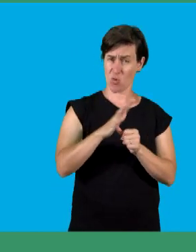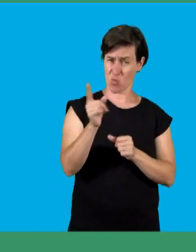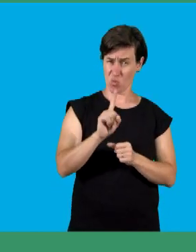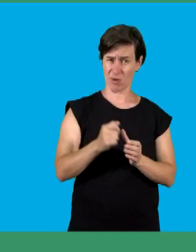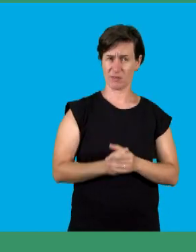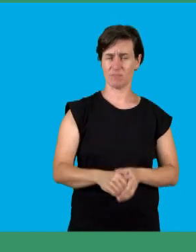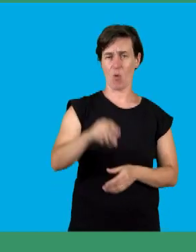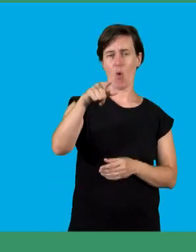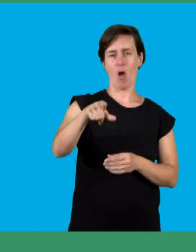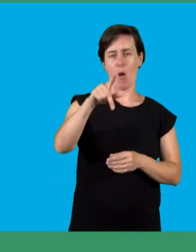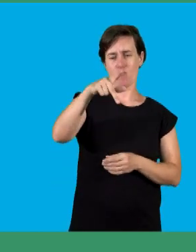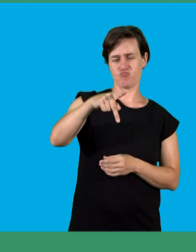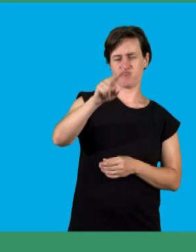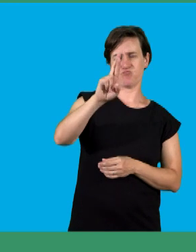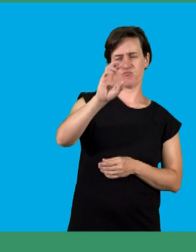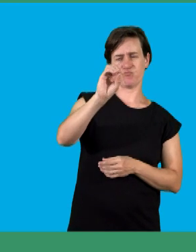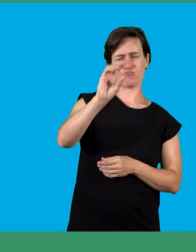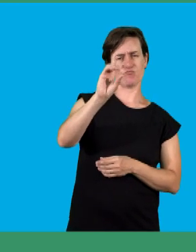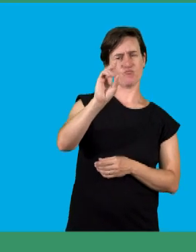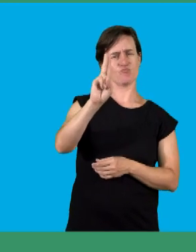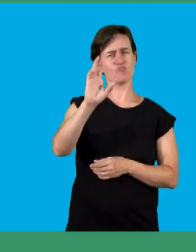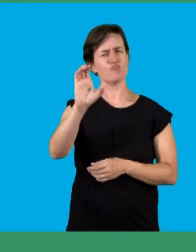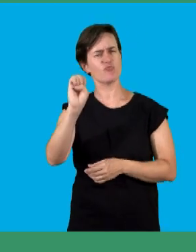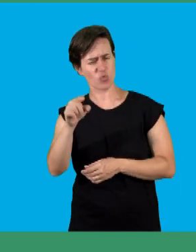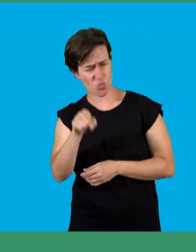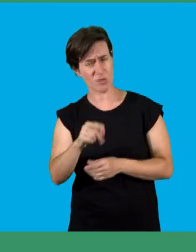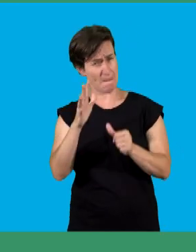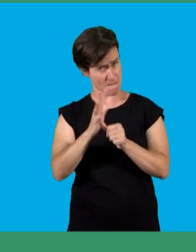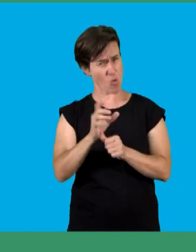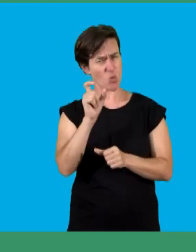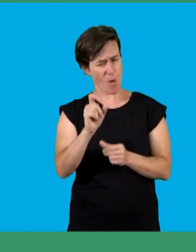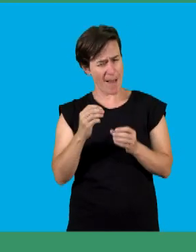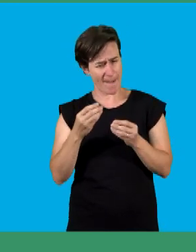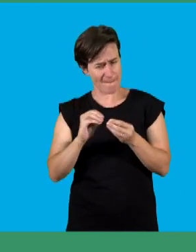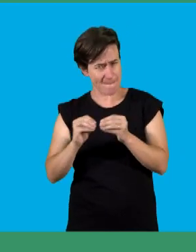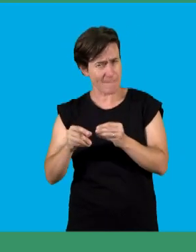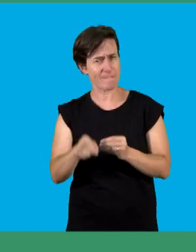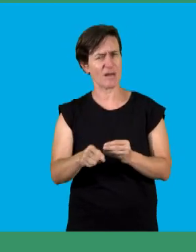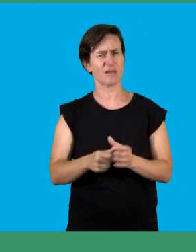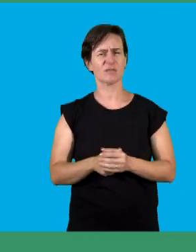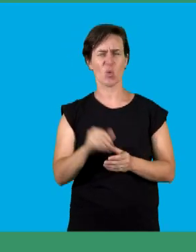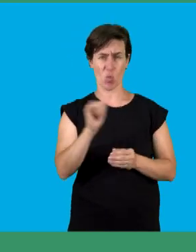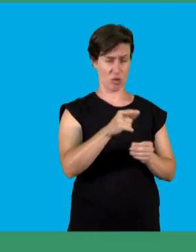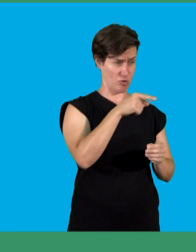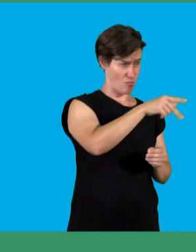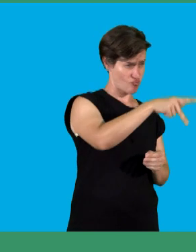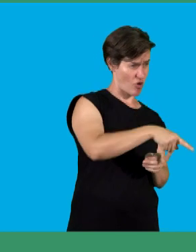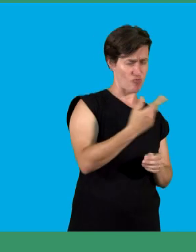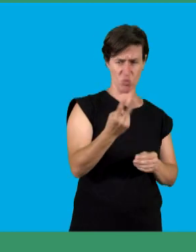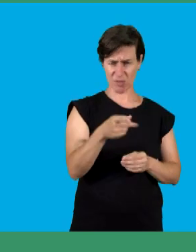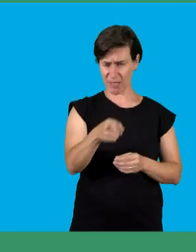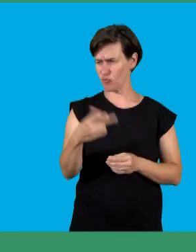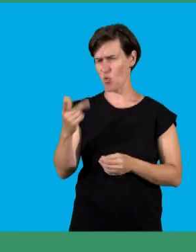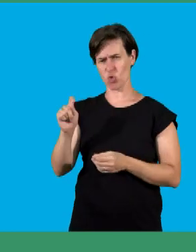term produces. So which sector deals with producing products?